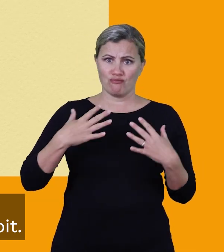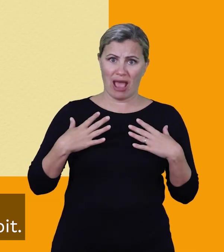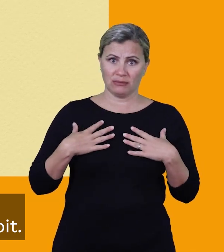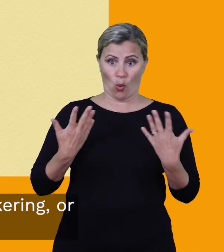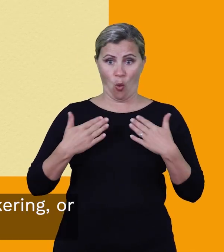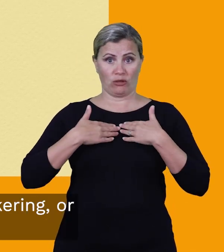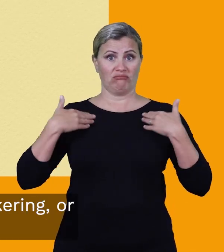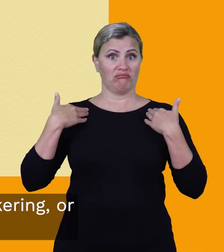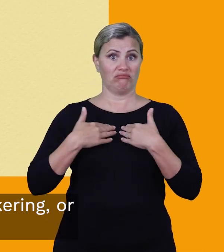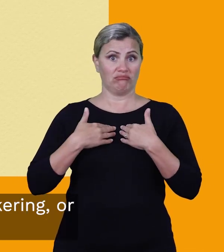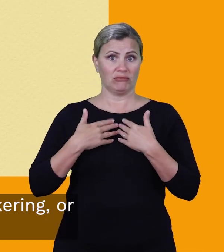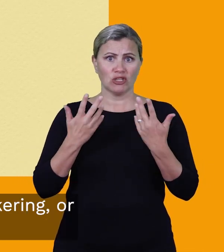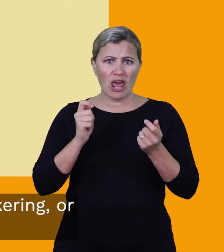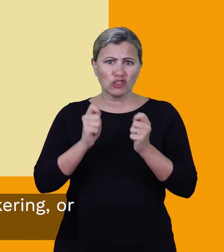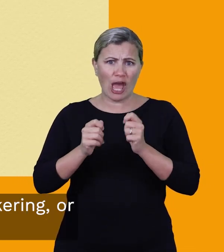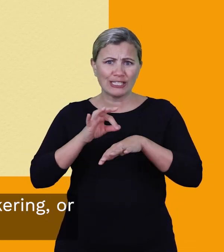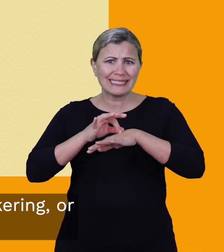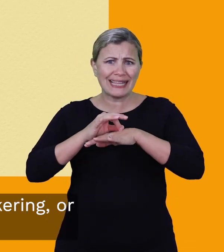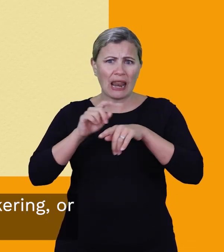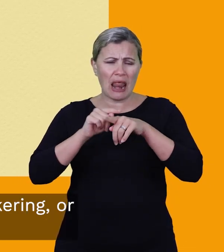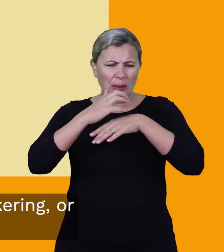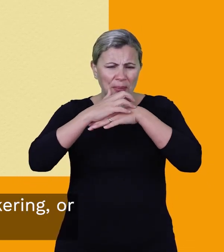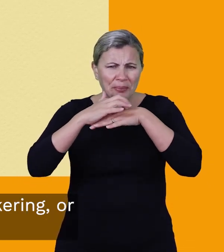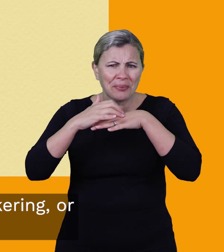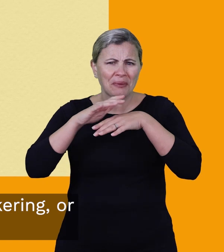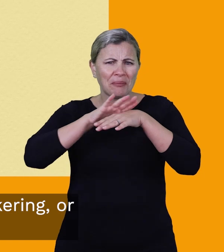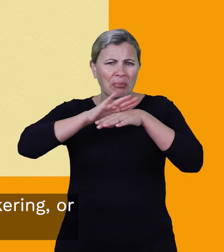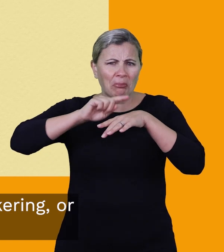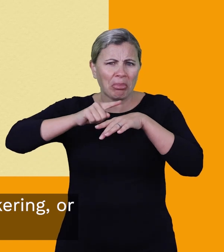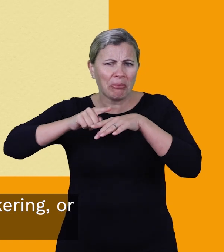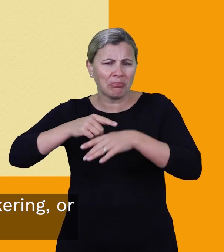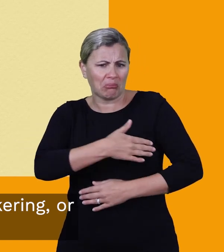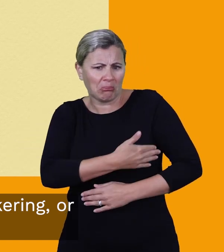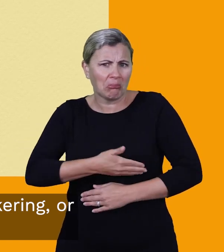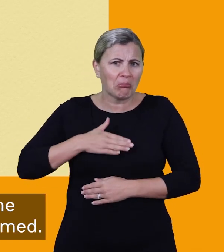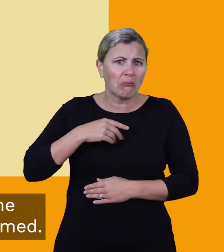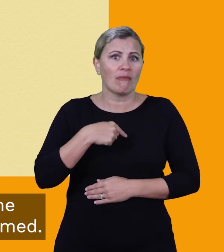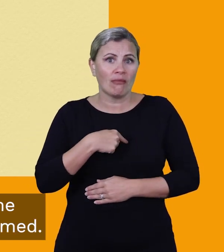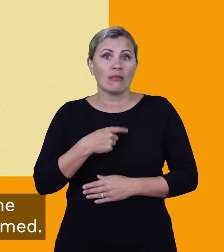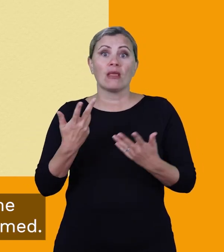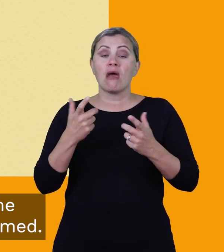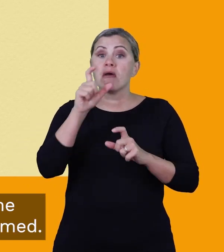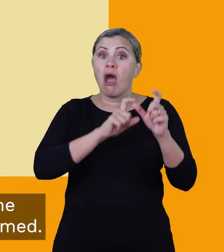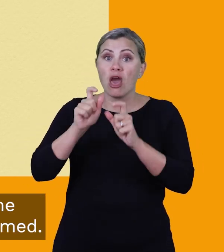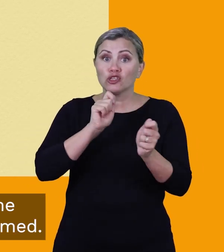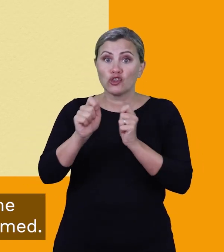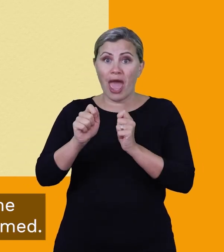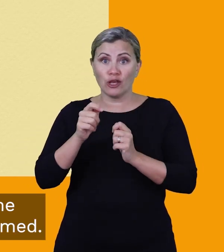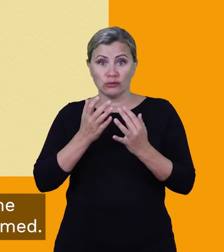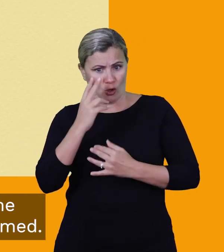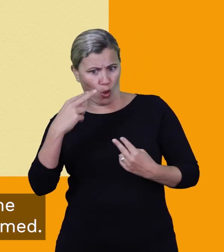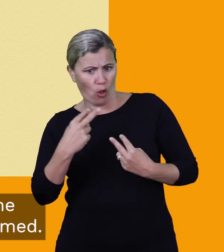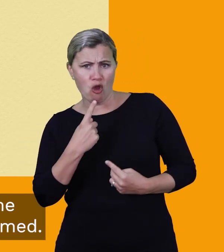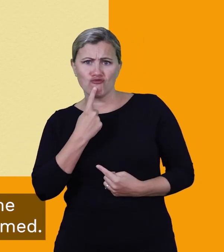armpit. A change to the skin, such as puckering or dimpling. A change in the colour of the